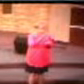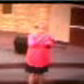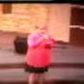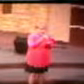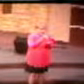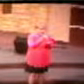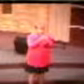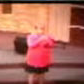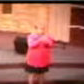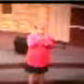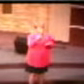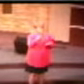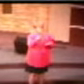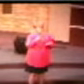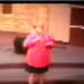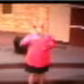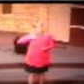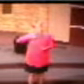world too.